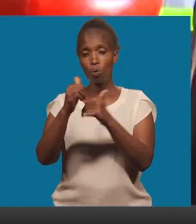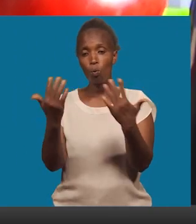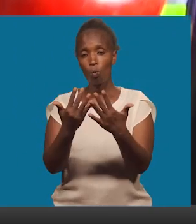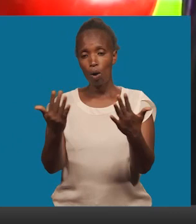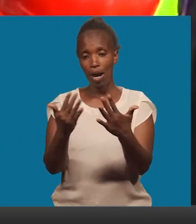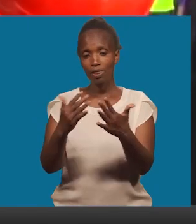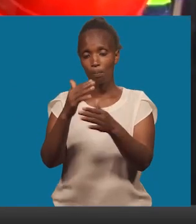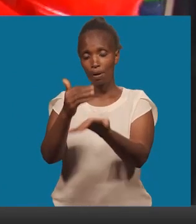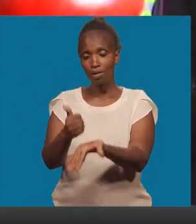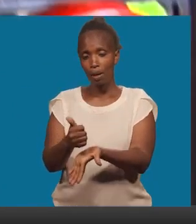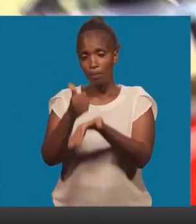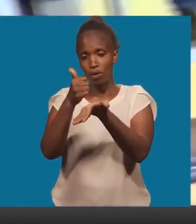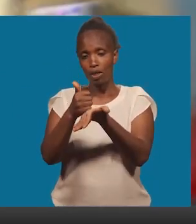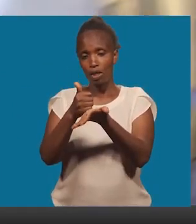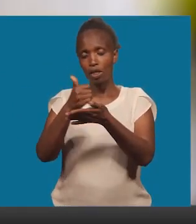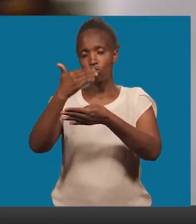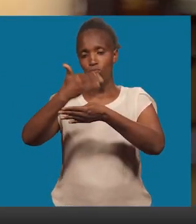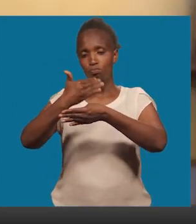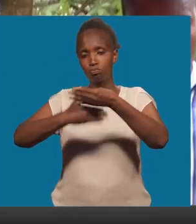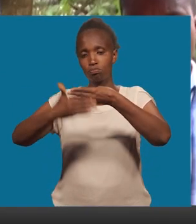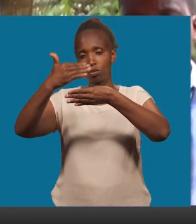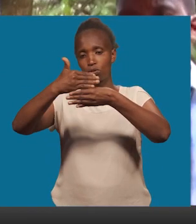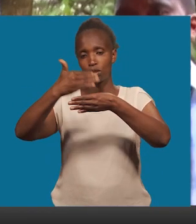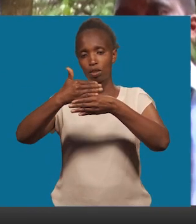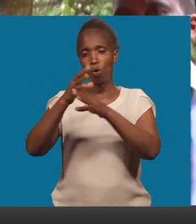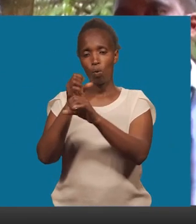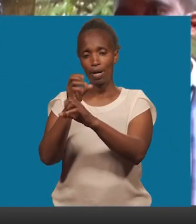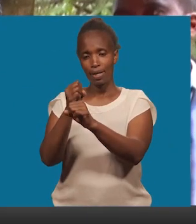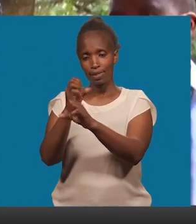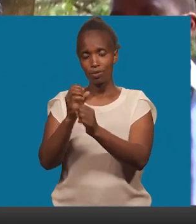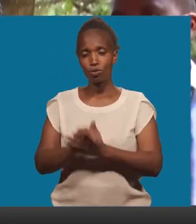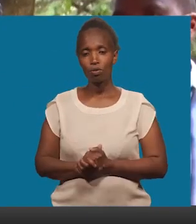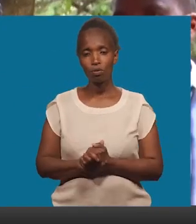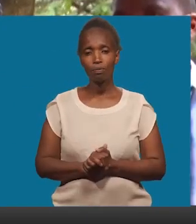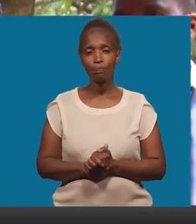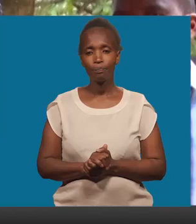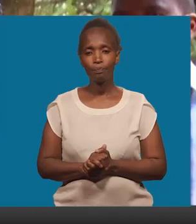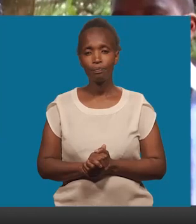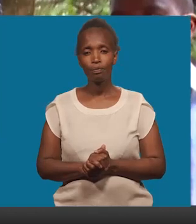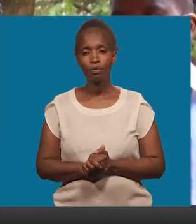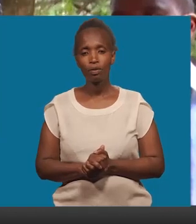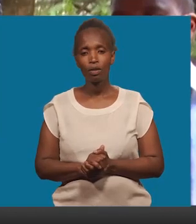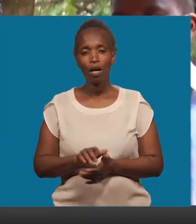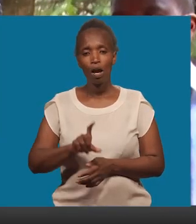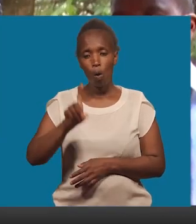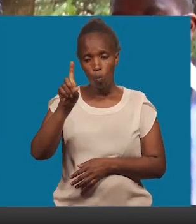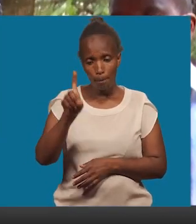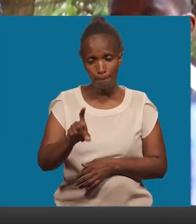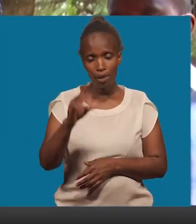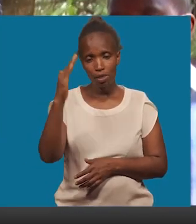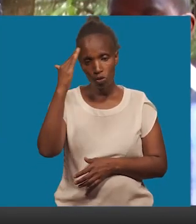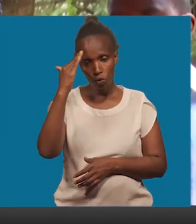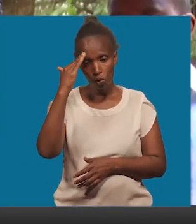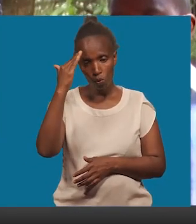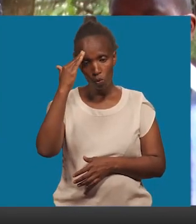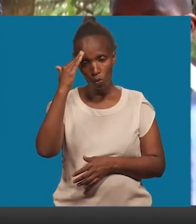vya ushirika na mikopo ili kujiinua. We should have all a small mining